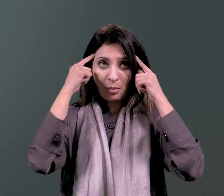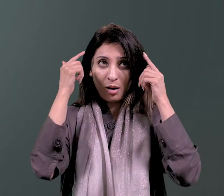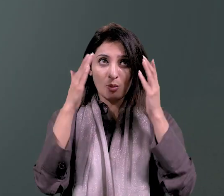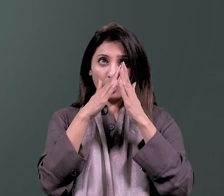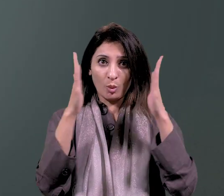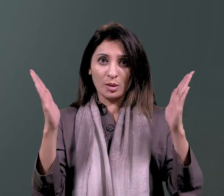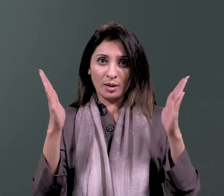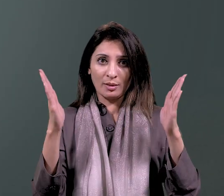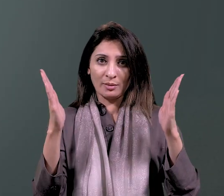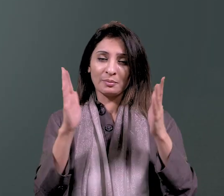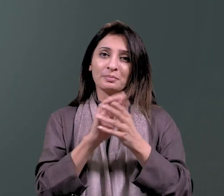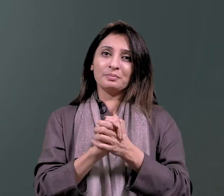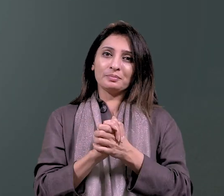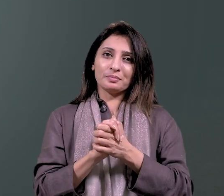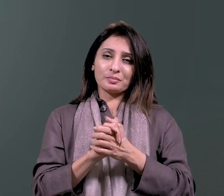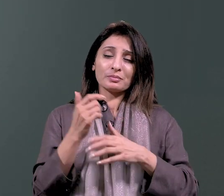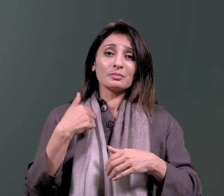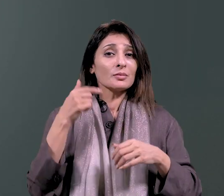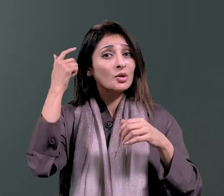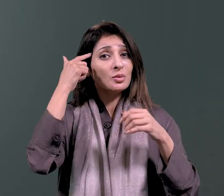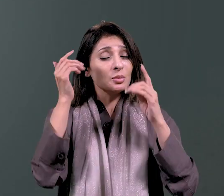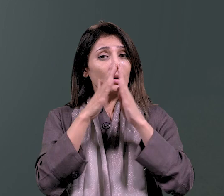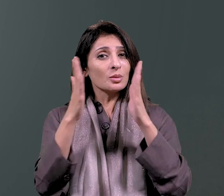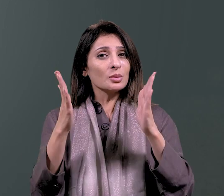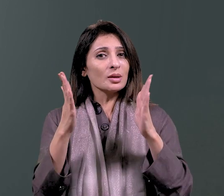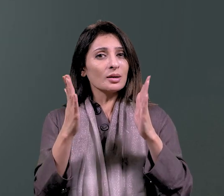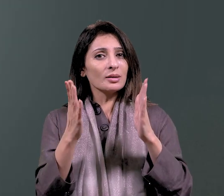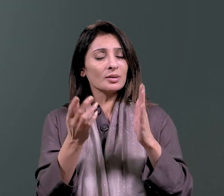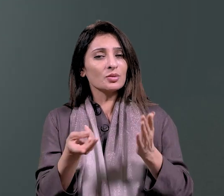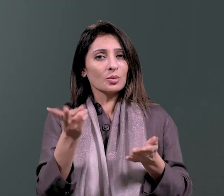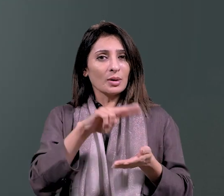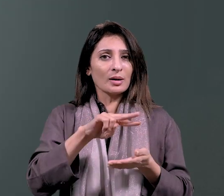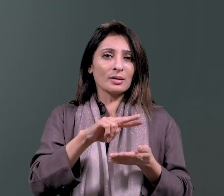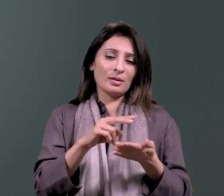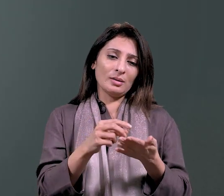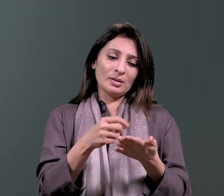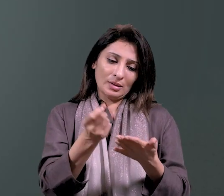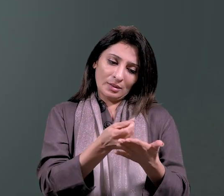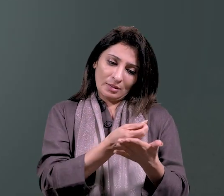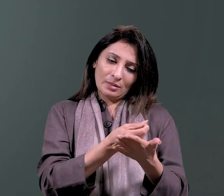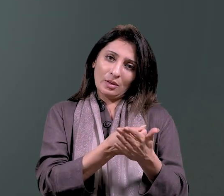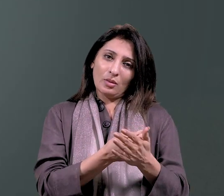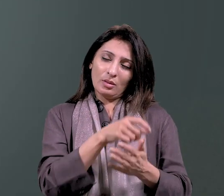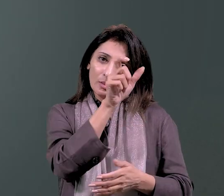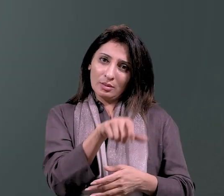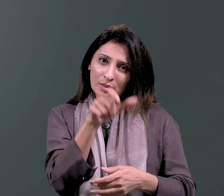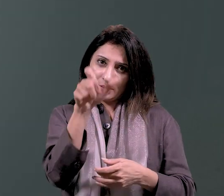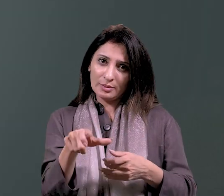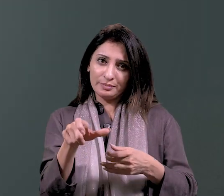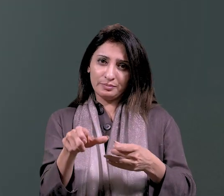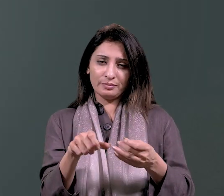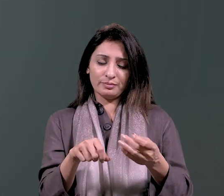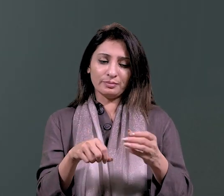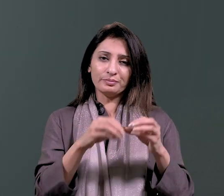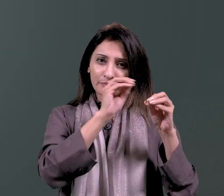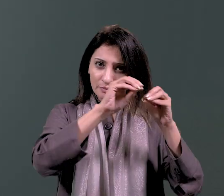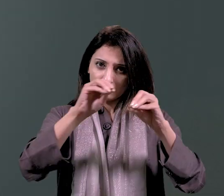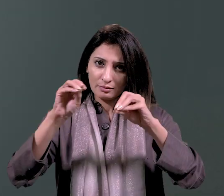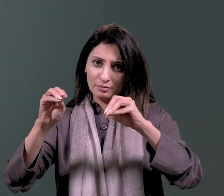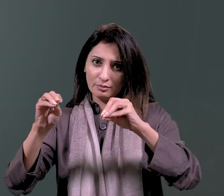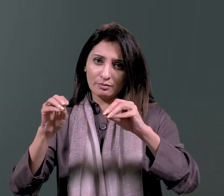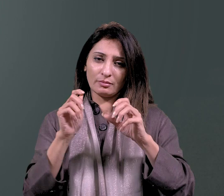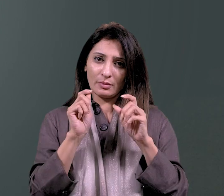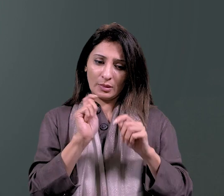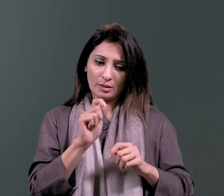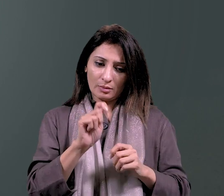mindset. And that mindset allows you to, yet again, work for the betterment of other people. And you should not be afraid